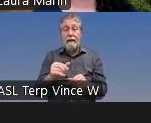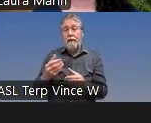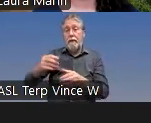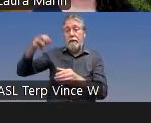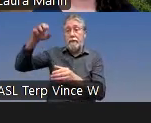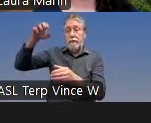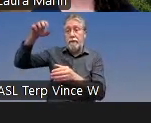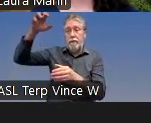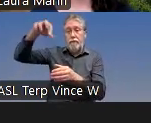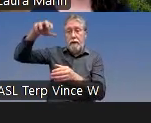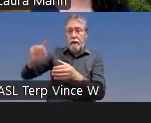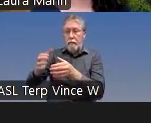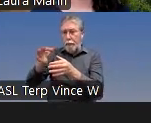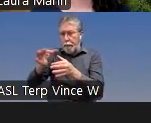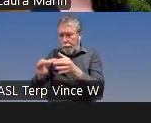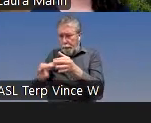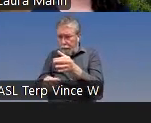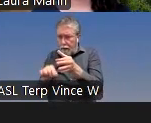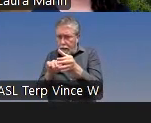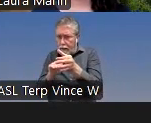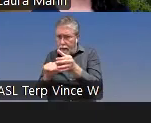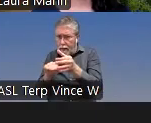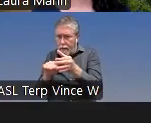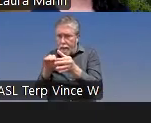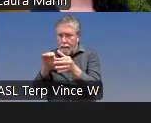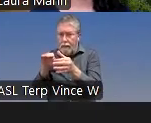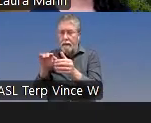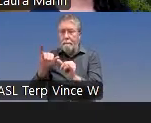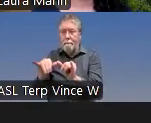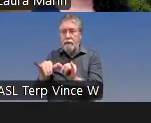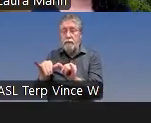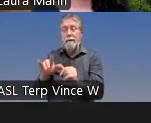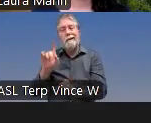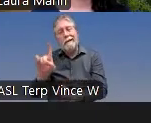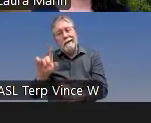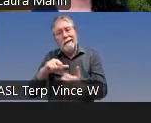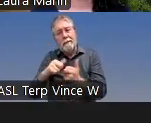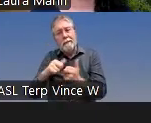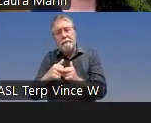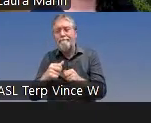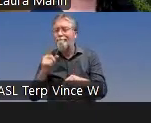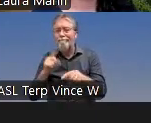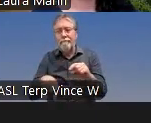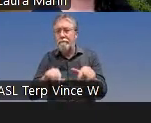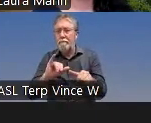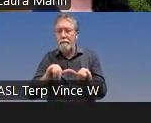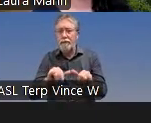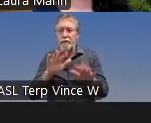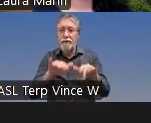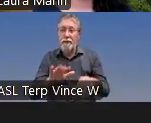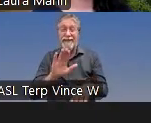very precisely. Downside to that sensor is that it doesn't measure snow, which isn't an issue for you folks.